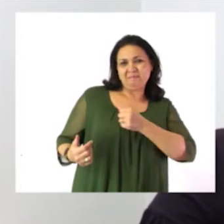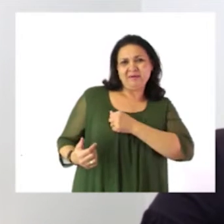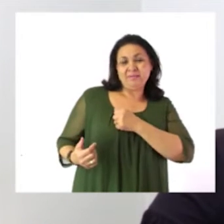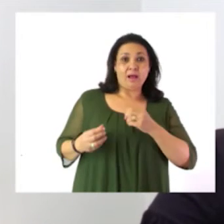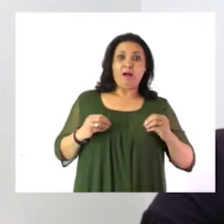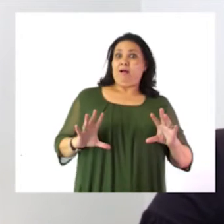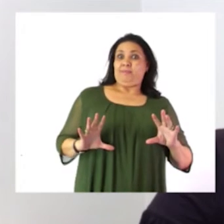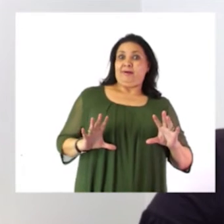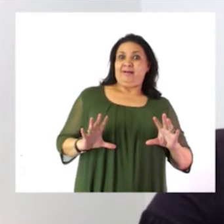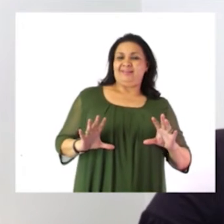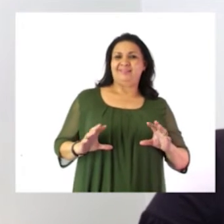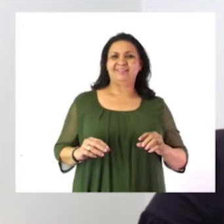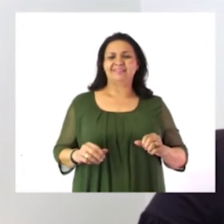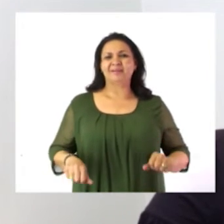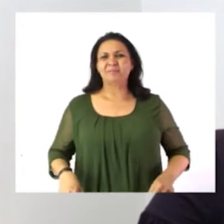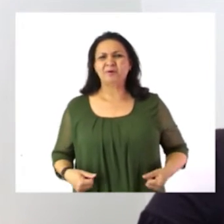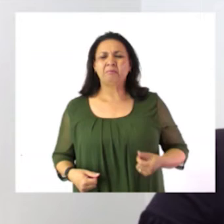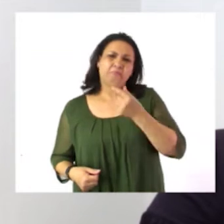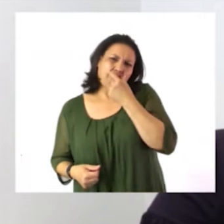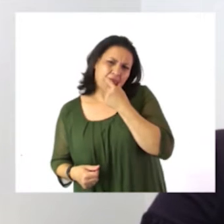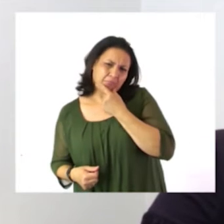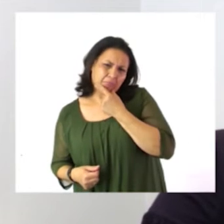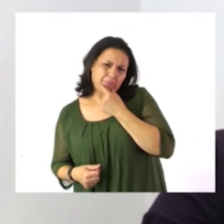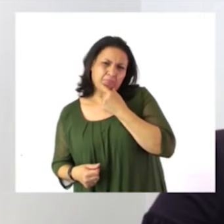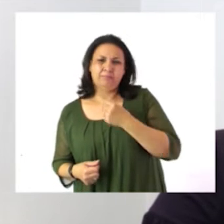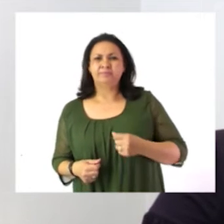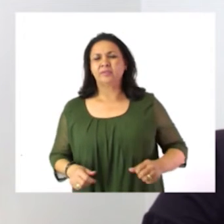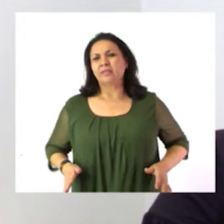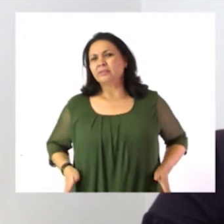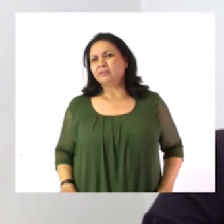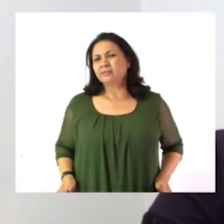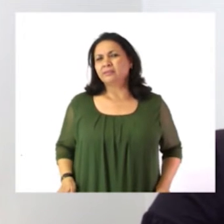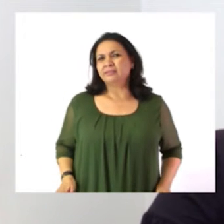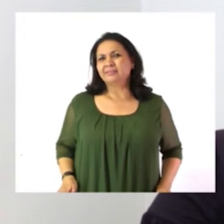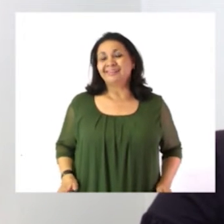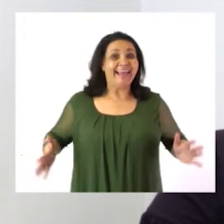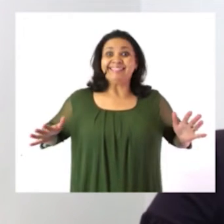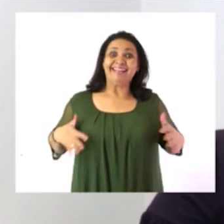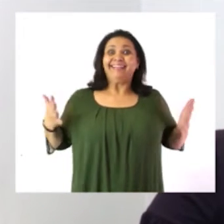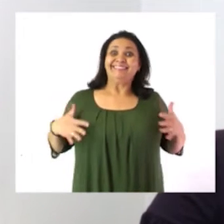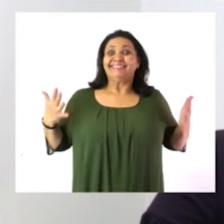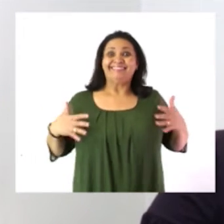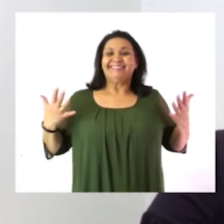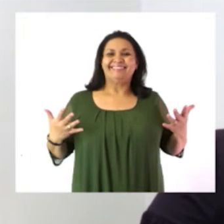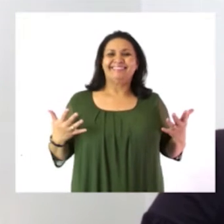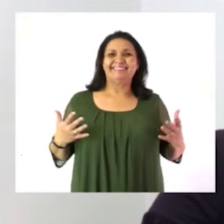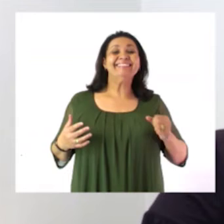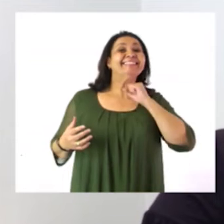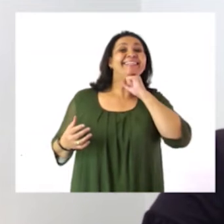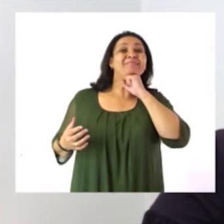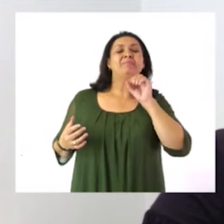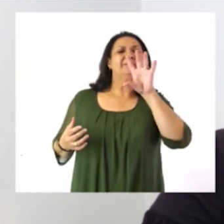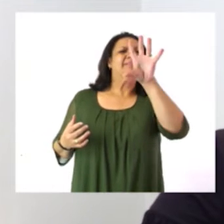surprised, and we have the boy that is sad. And then we have the girl that is excited and screaming.